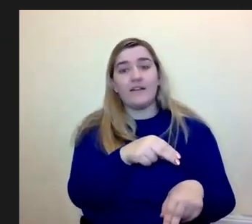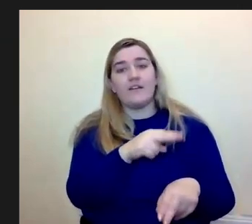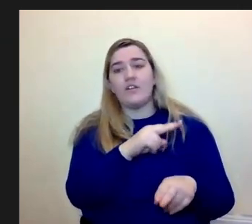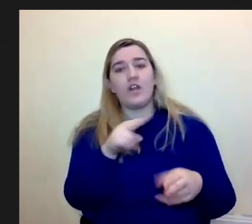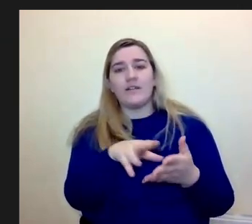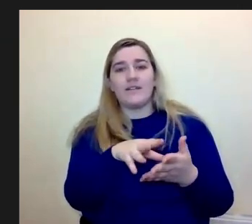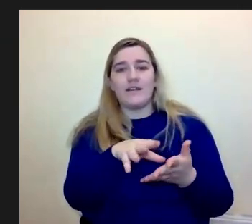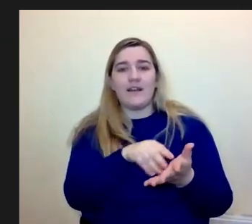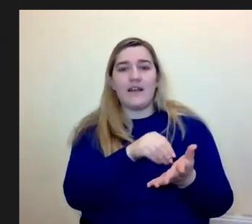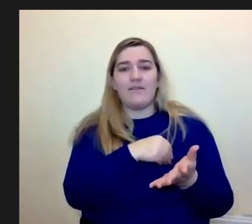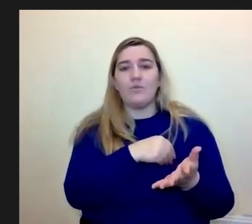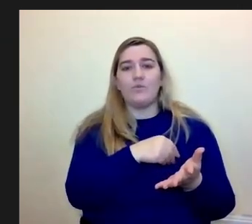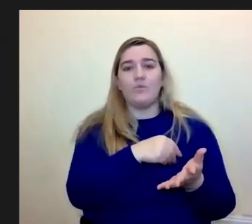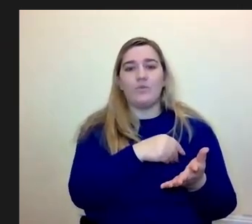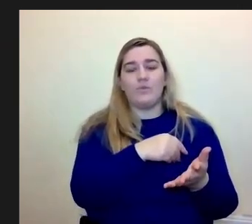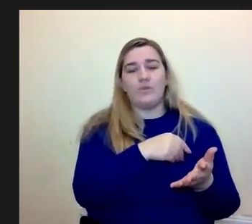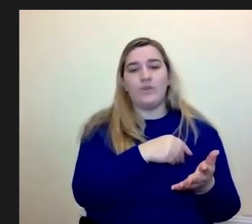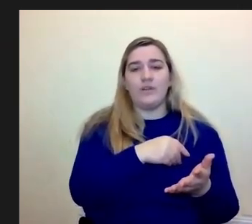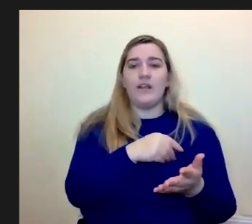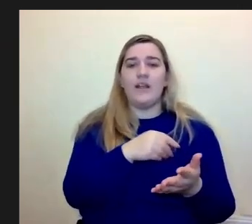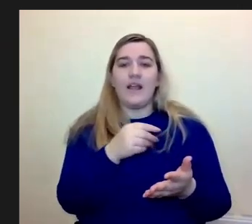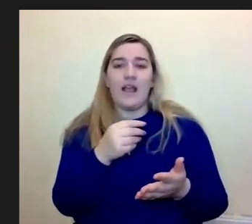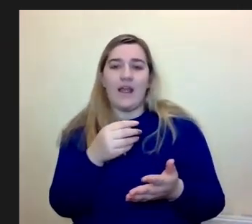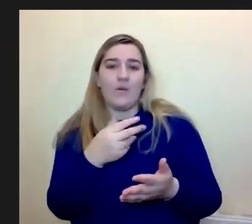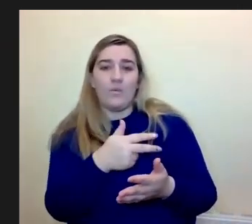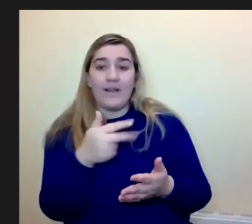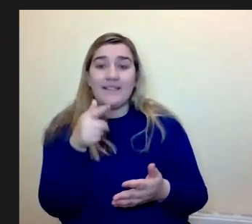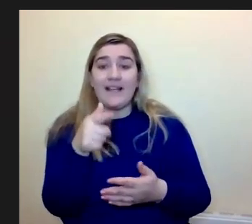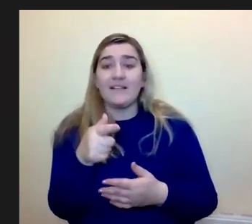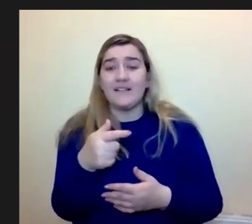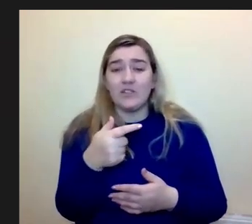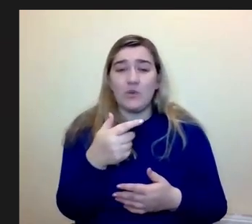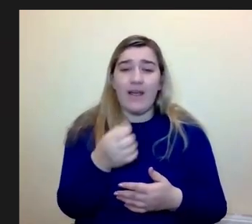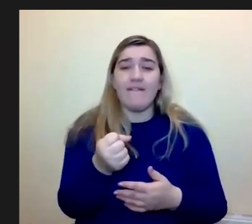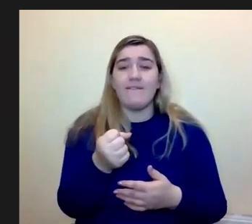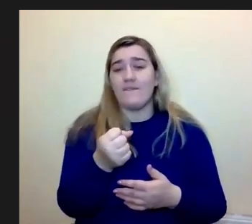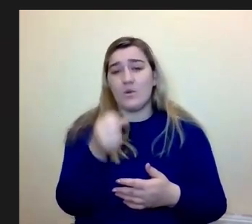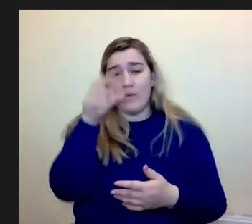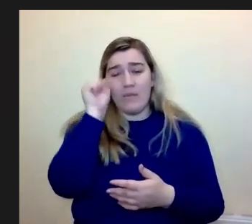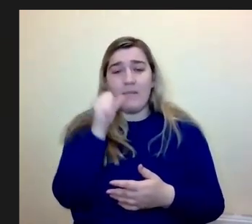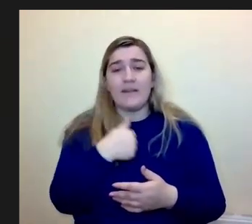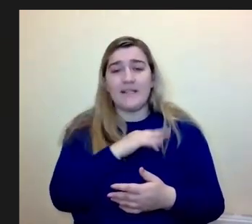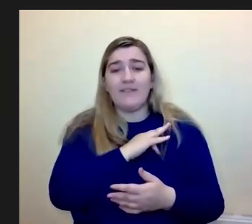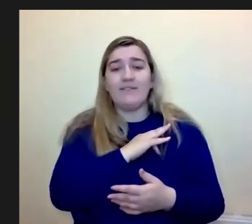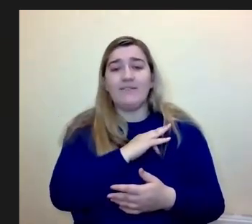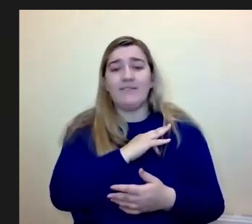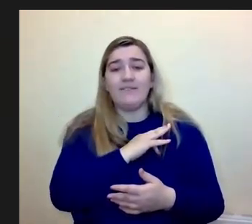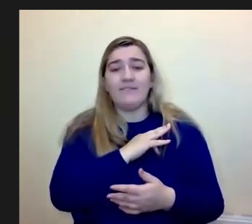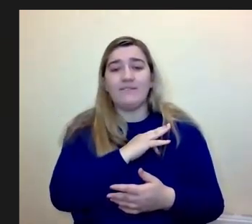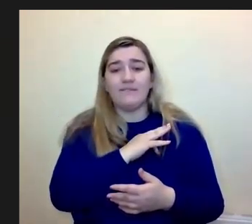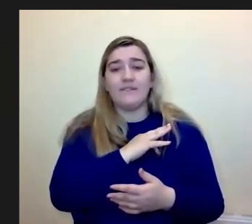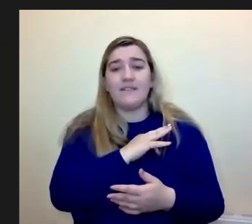to be scared. I just have to remember to ask for help when I need the help. Do not